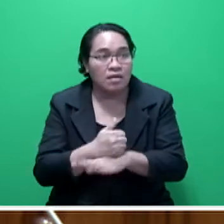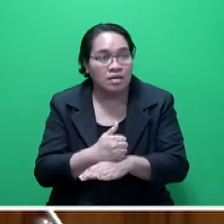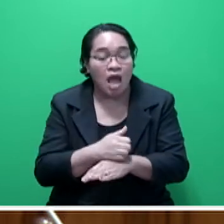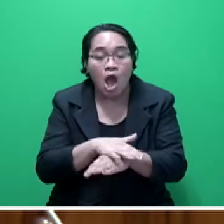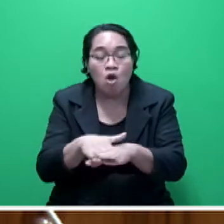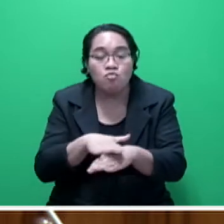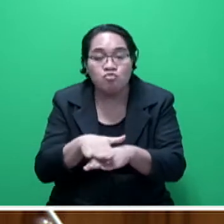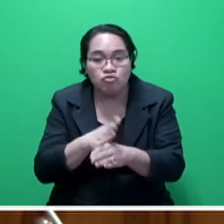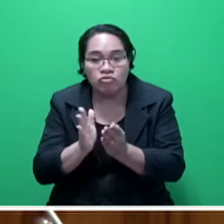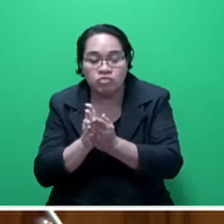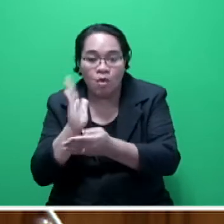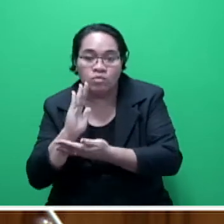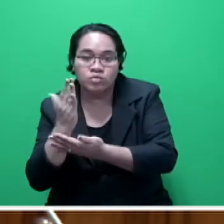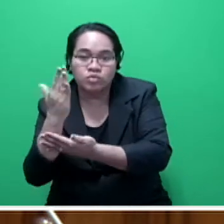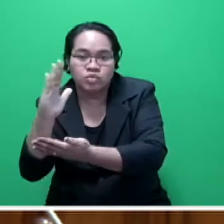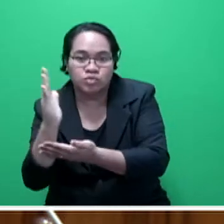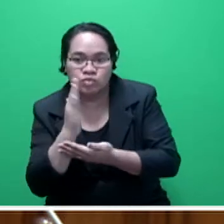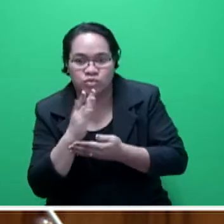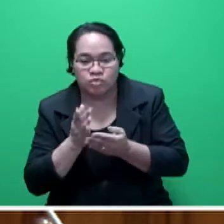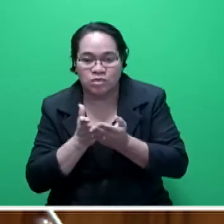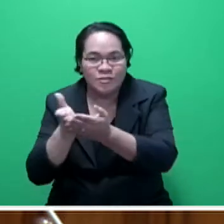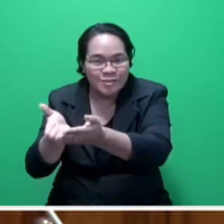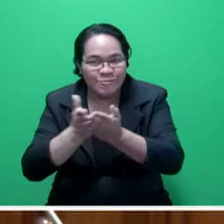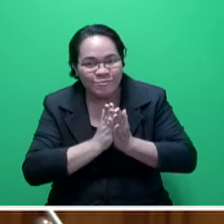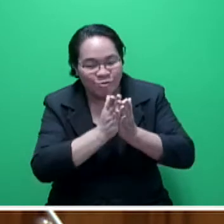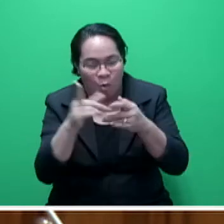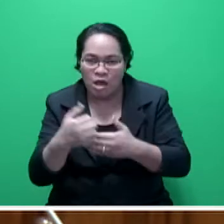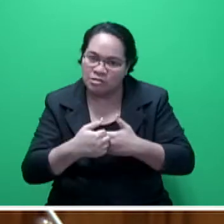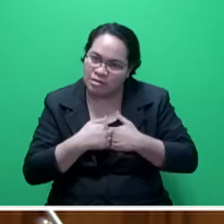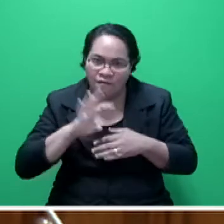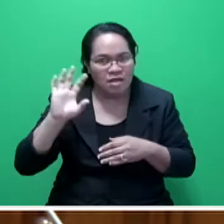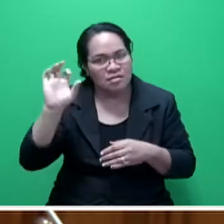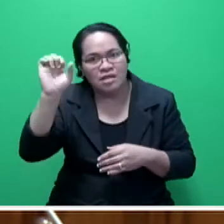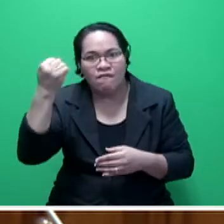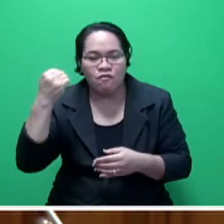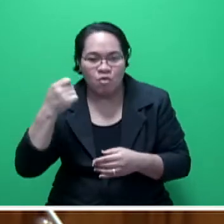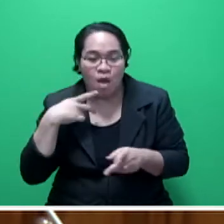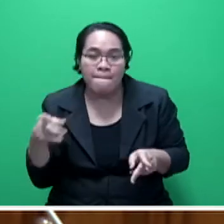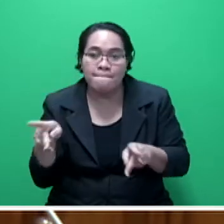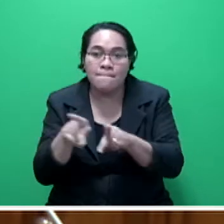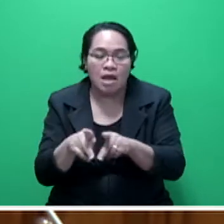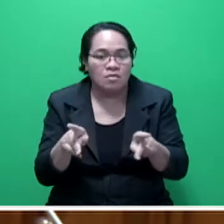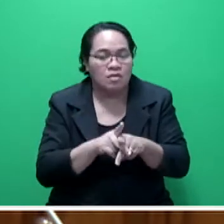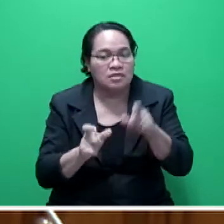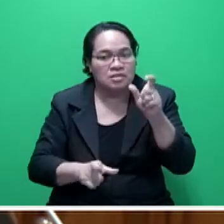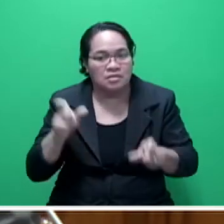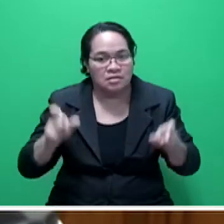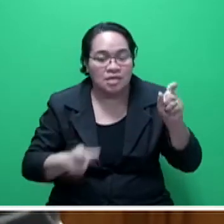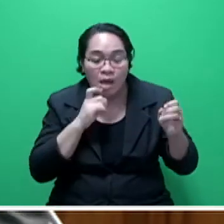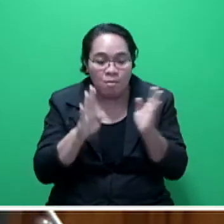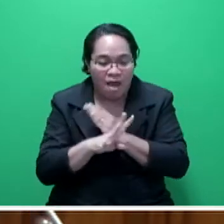Lanes initiative, with which we have continued to operate safely and successfully by partnering with key stakeholders in the private